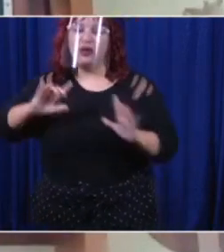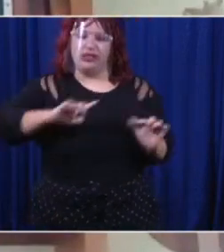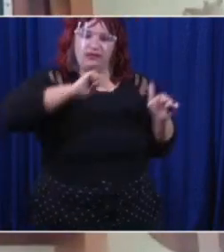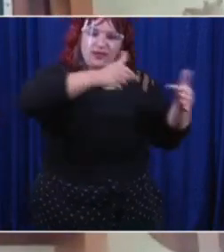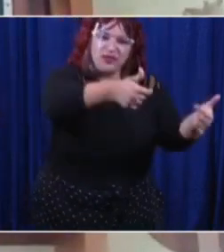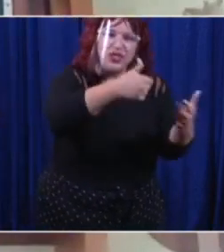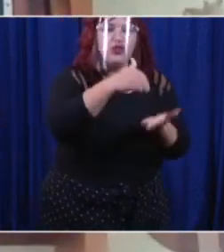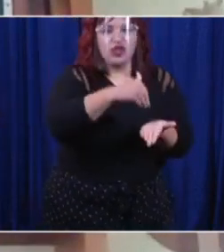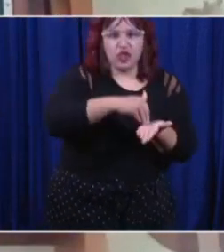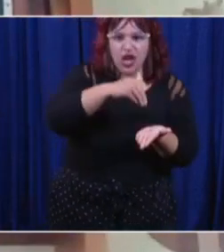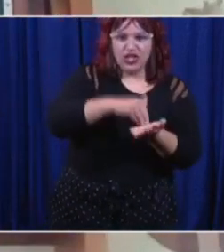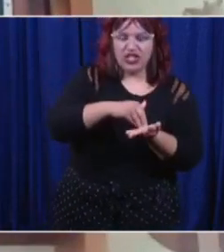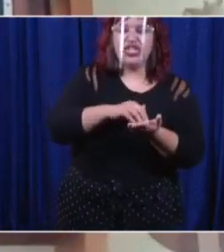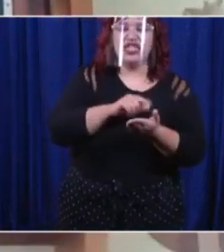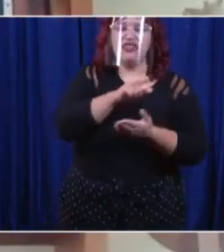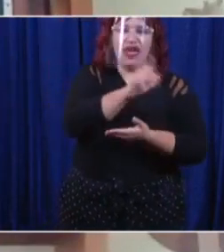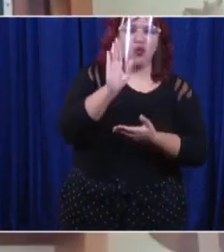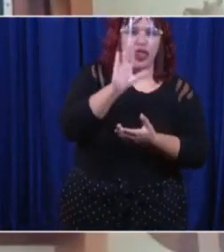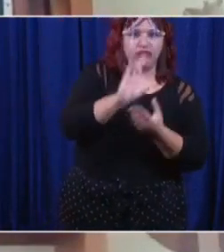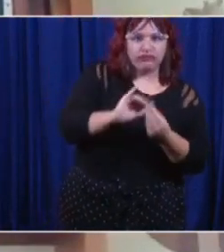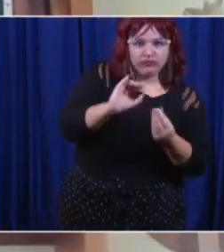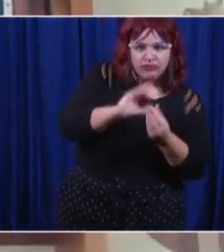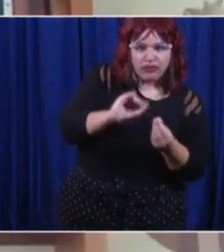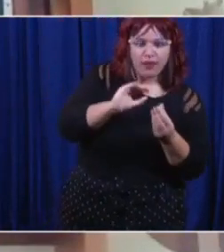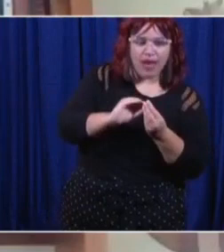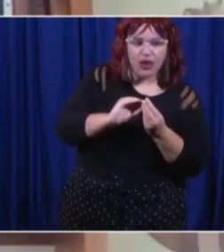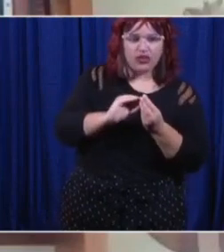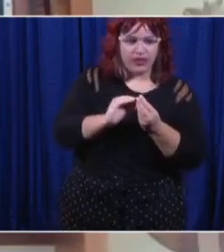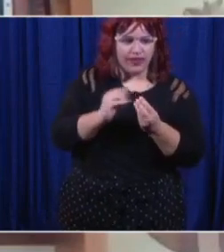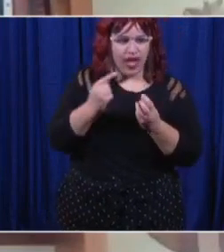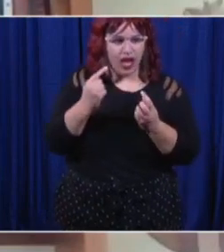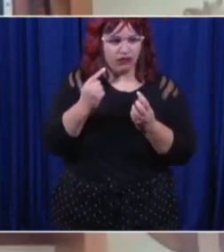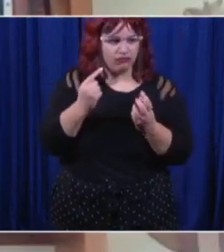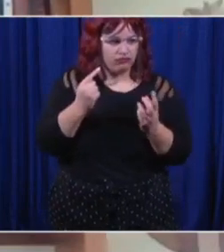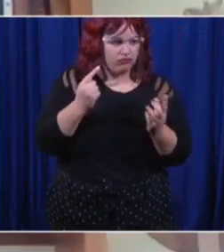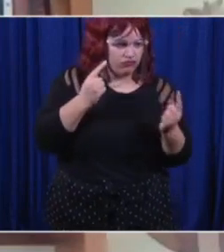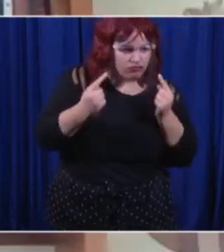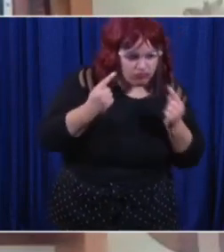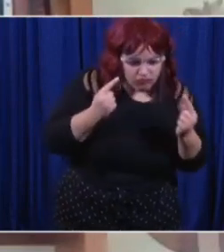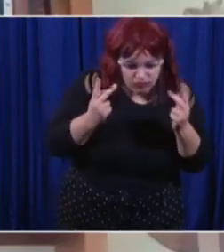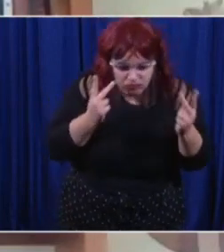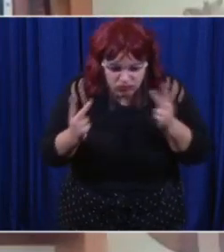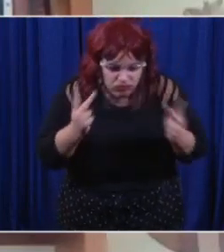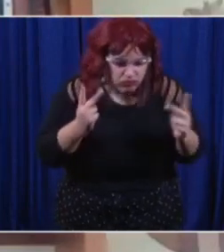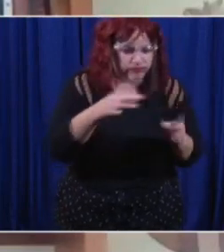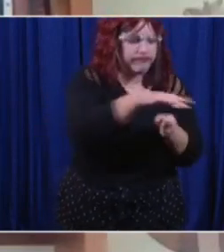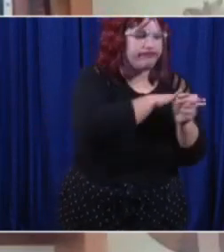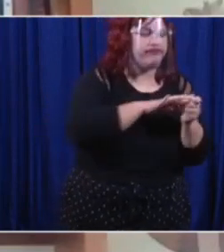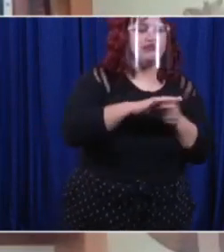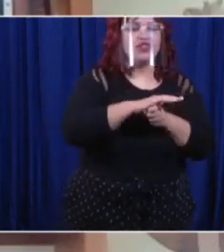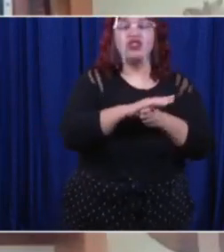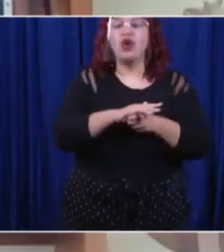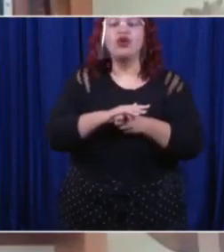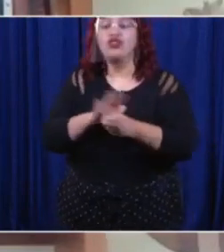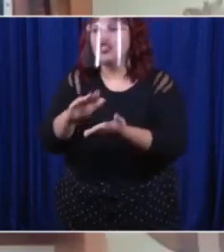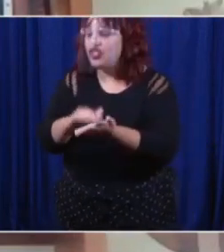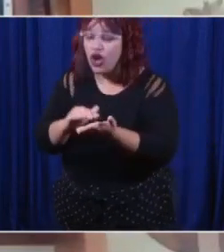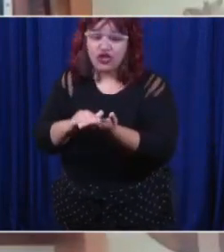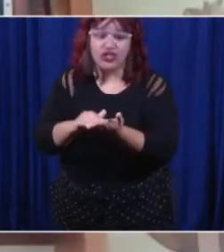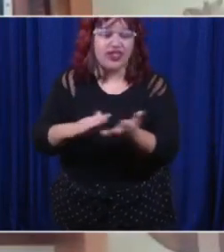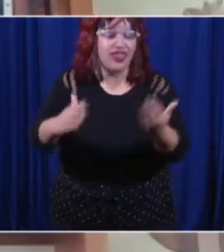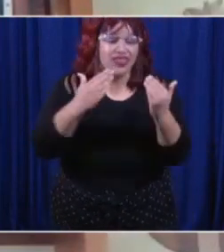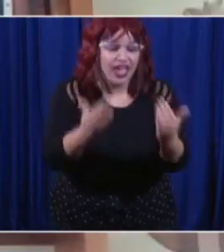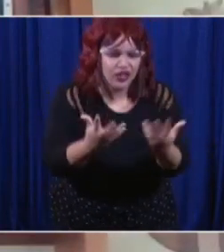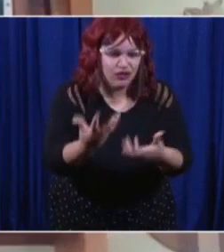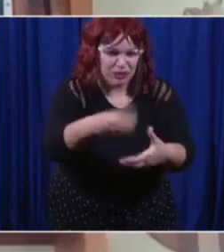can outline, what they are seeing in their respective part of the state. So to all the doctors, thank you very much for